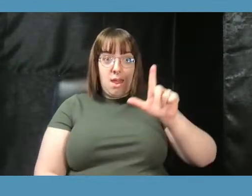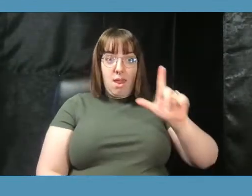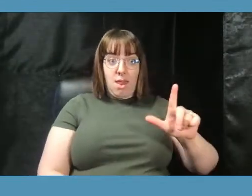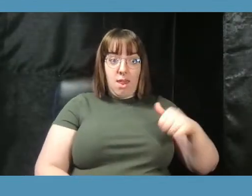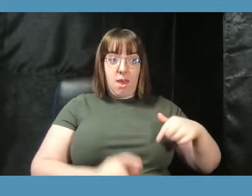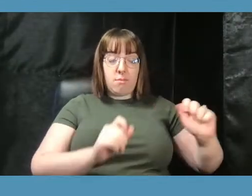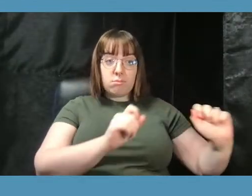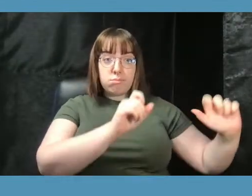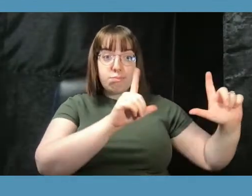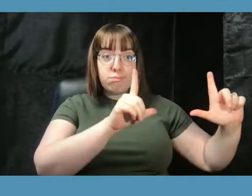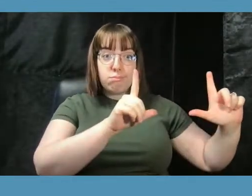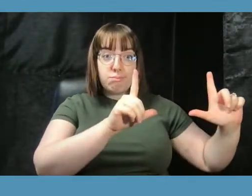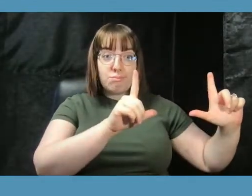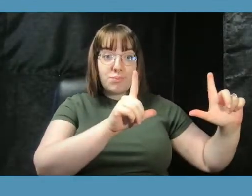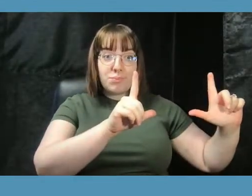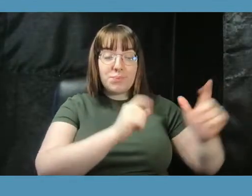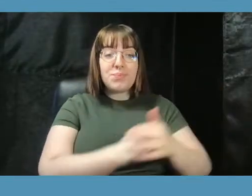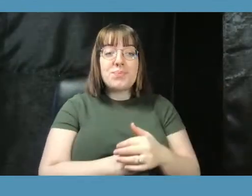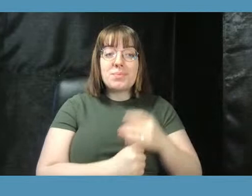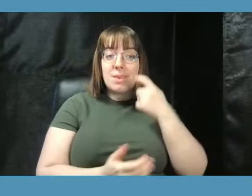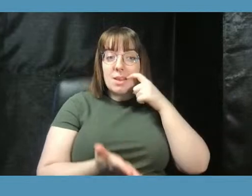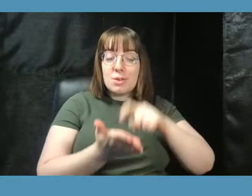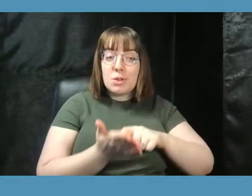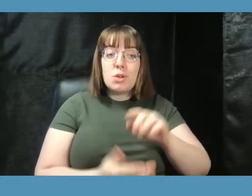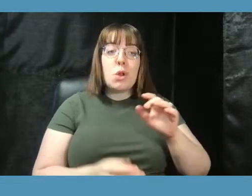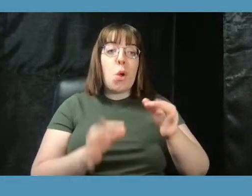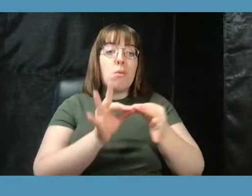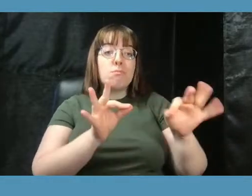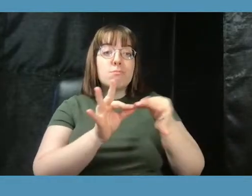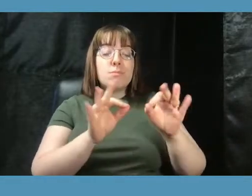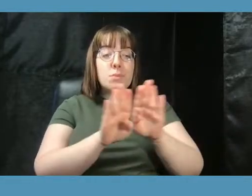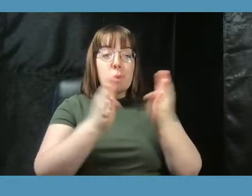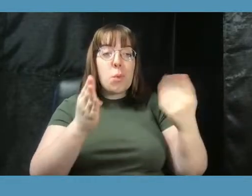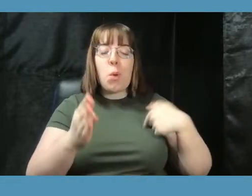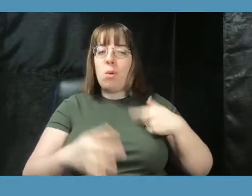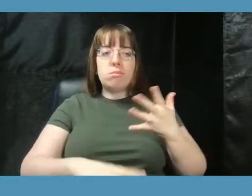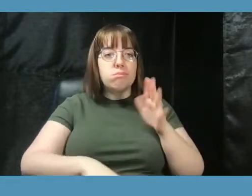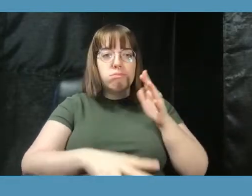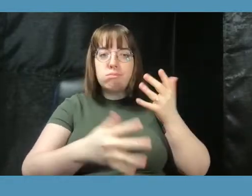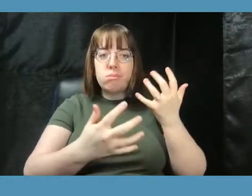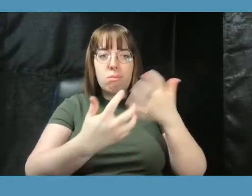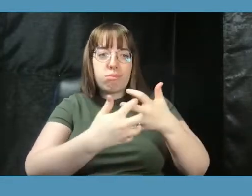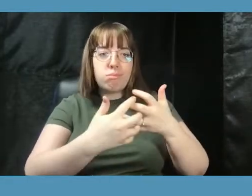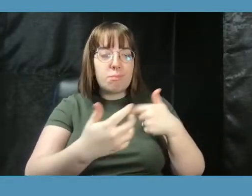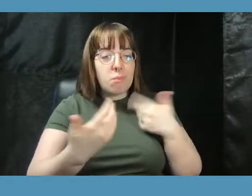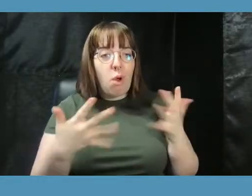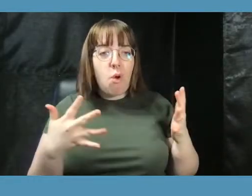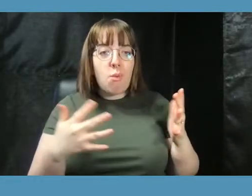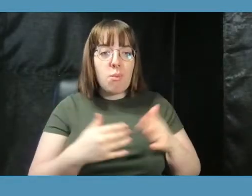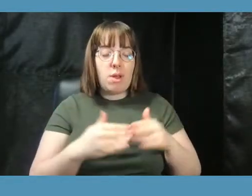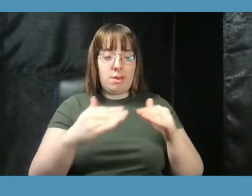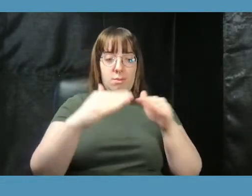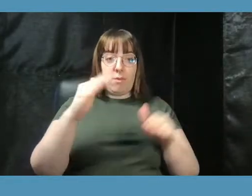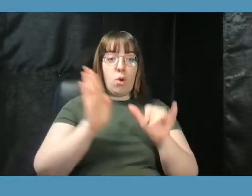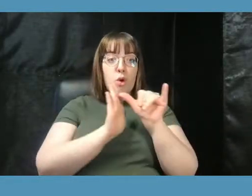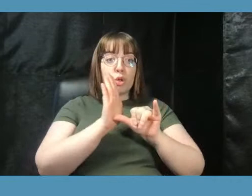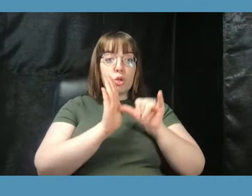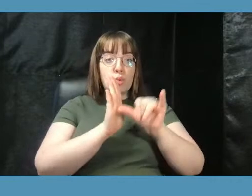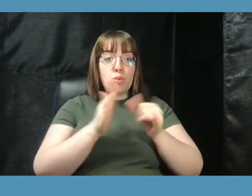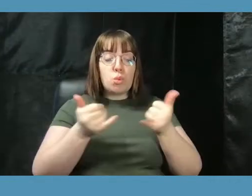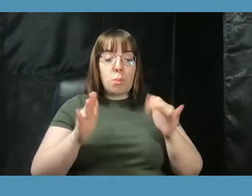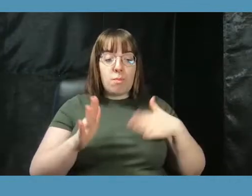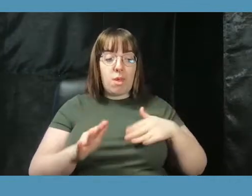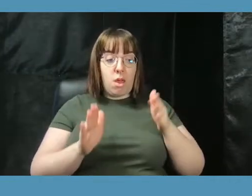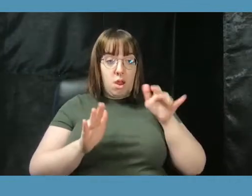screen, and let you know that captioning for today's program is embedded in a box just below the YouTube player on our website